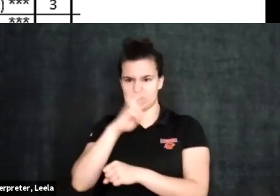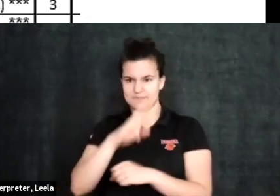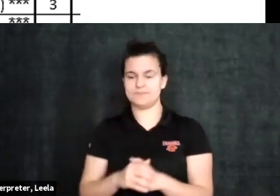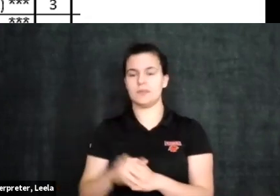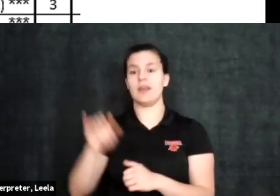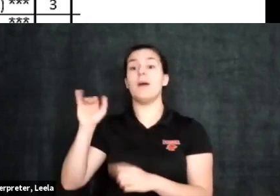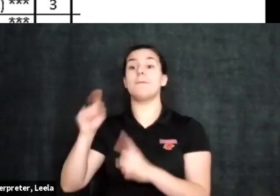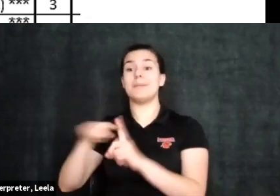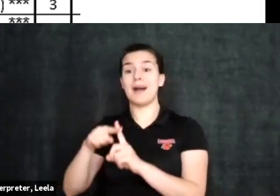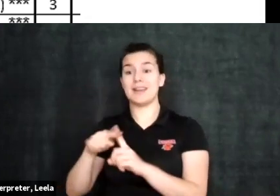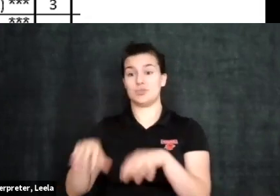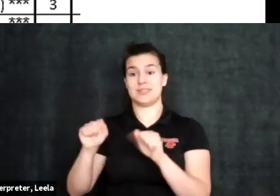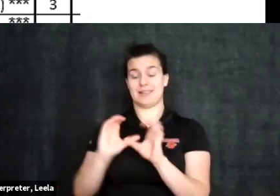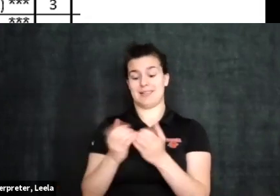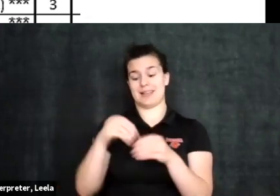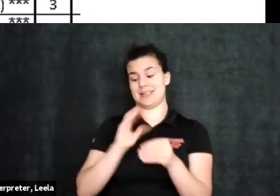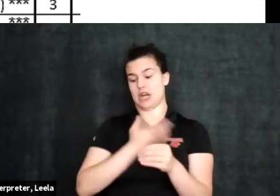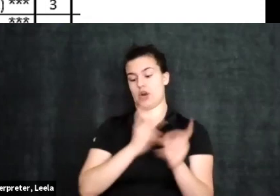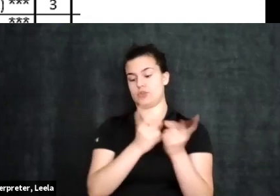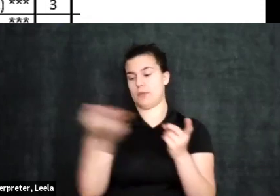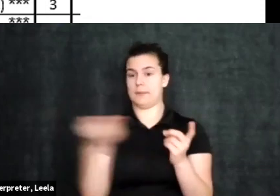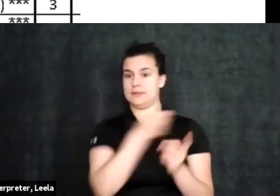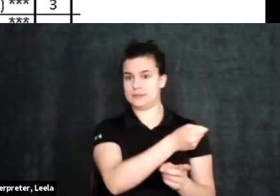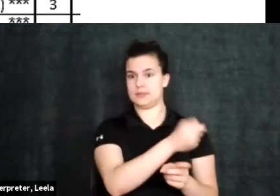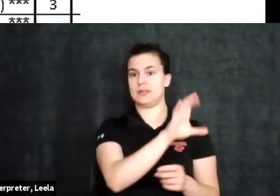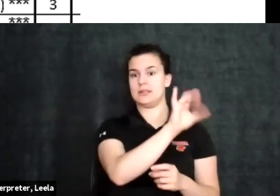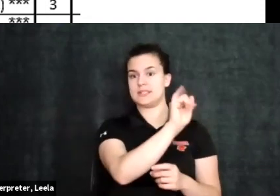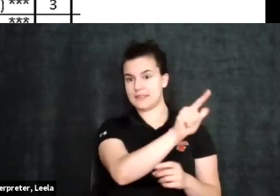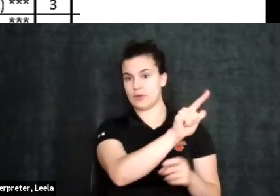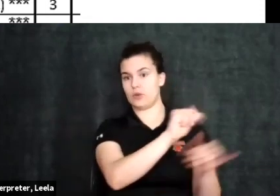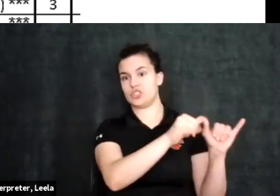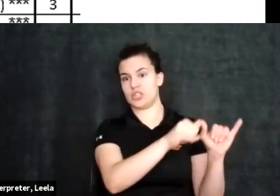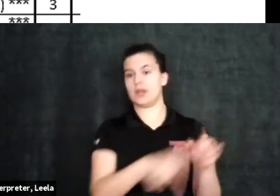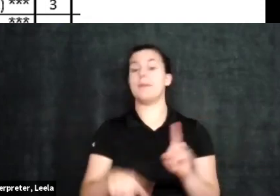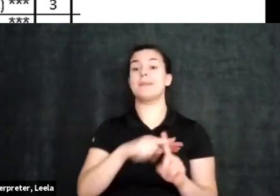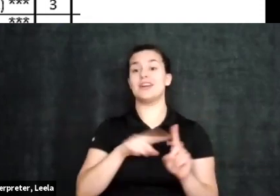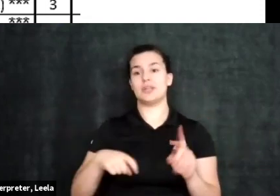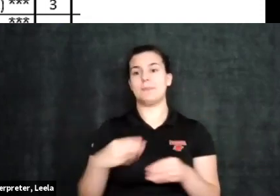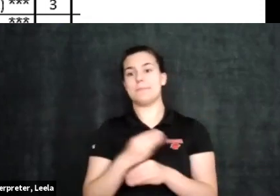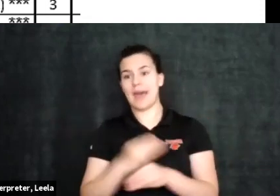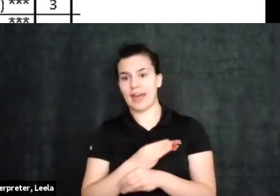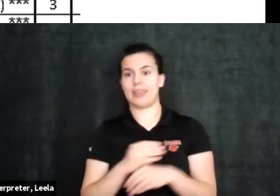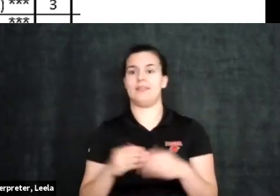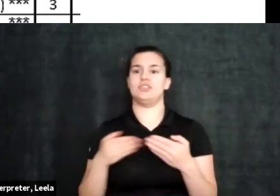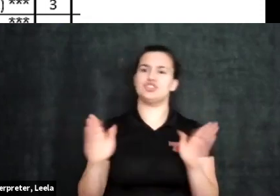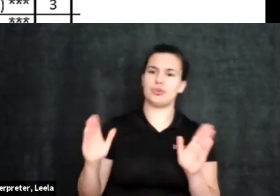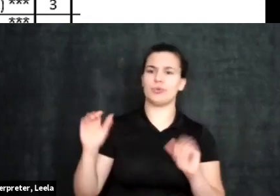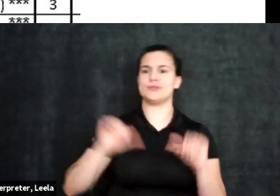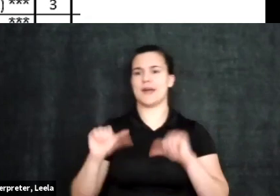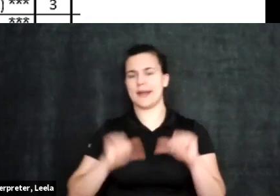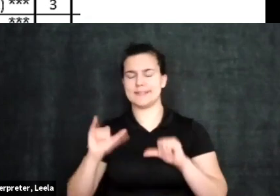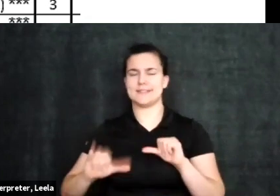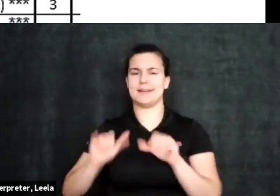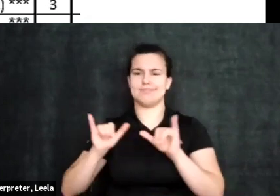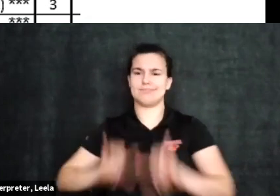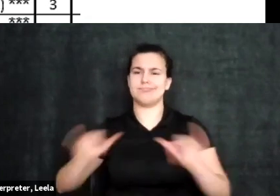Intro to Civil Engineering, along with the math, general studies, and sciences that you'll be taking the first year. And in the